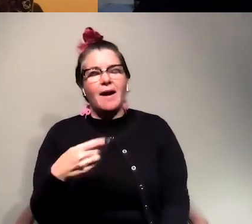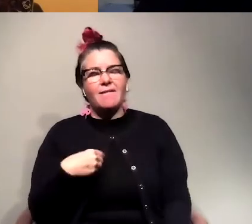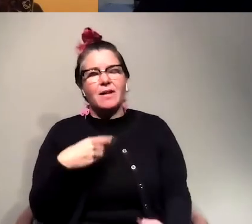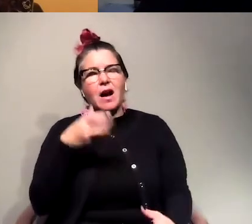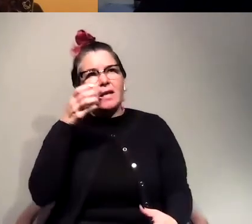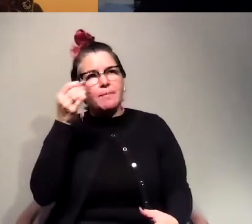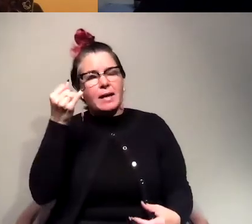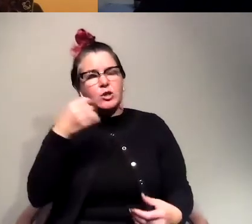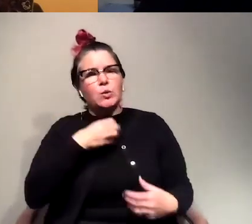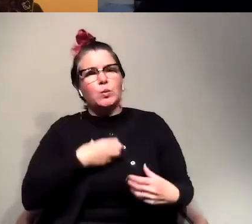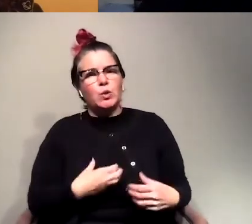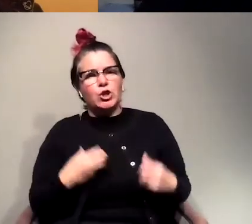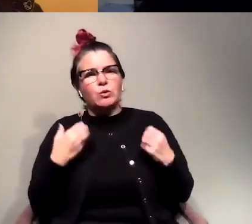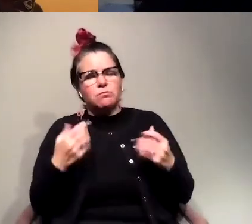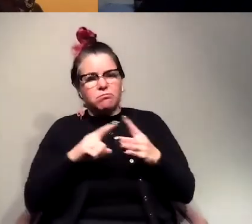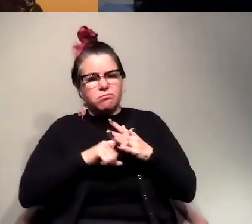have the technology